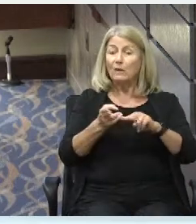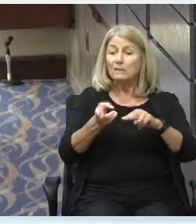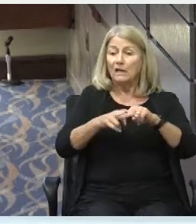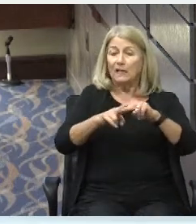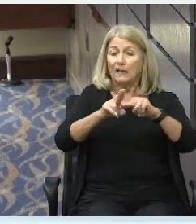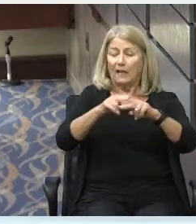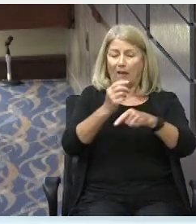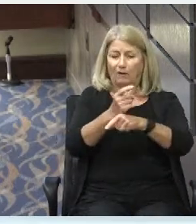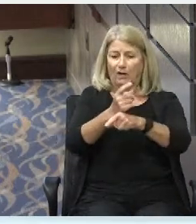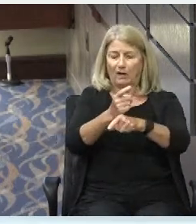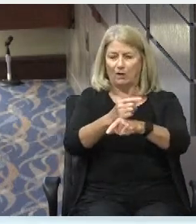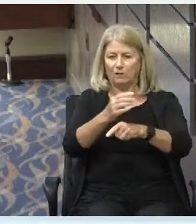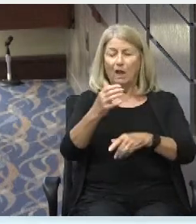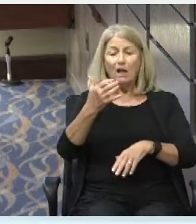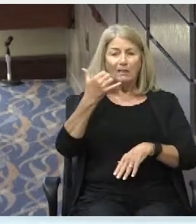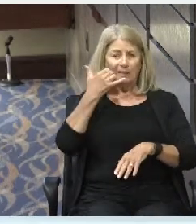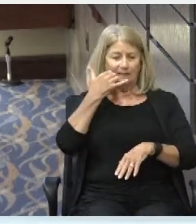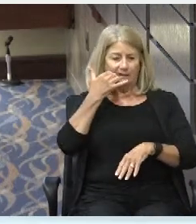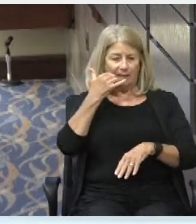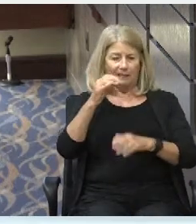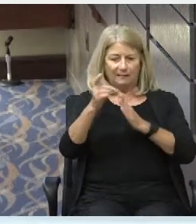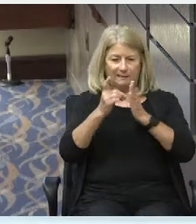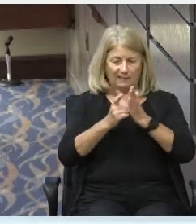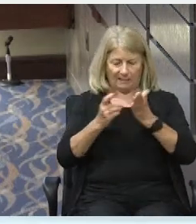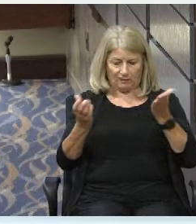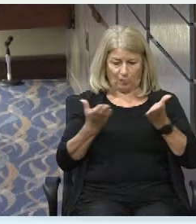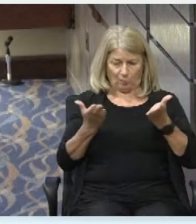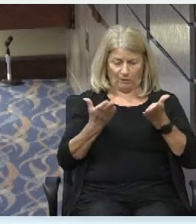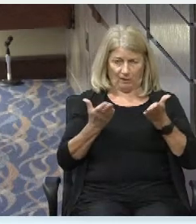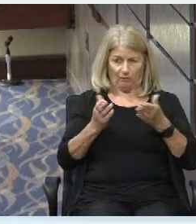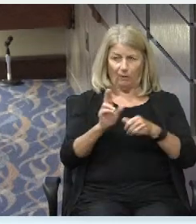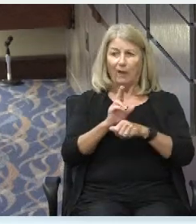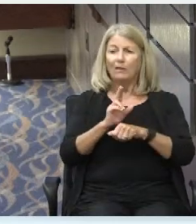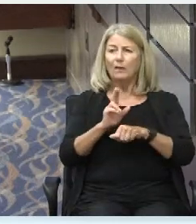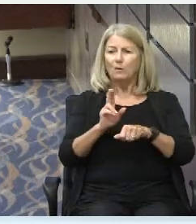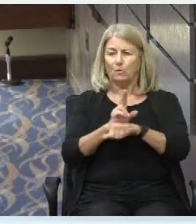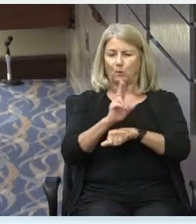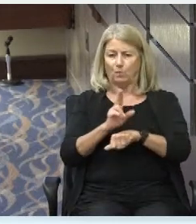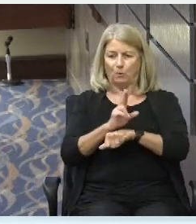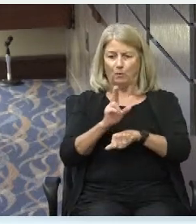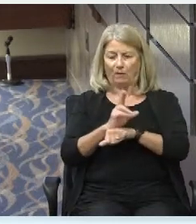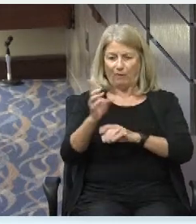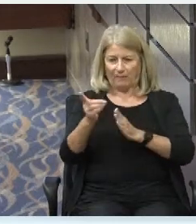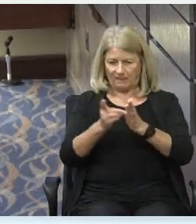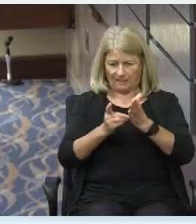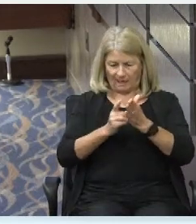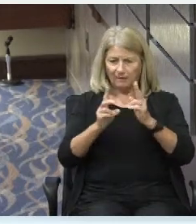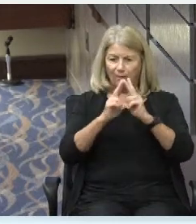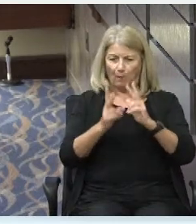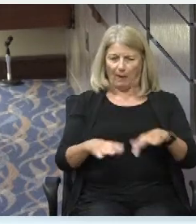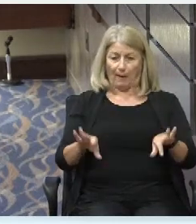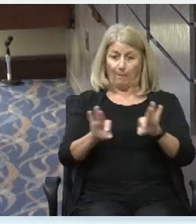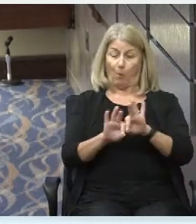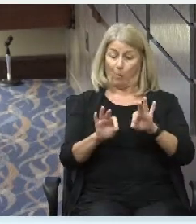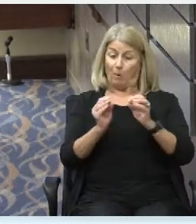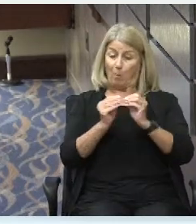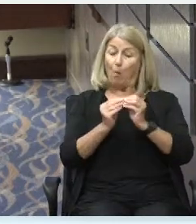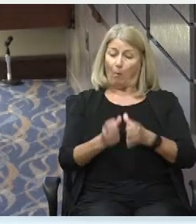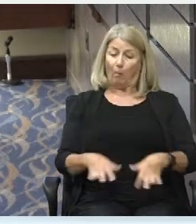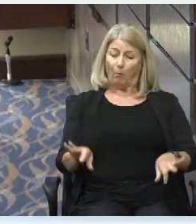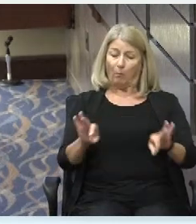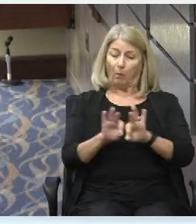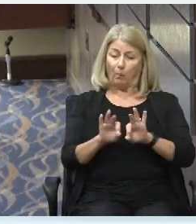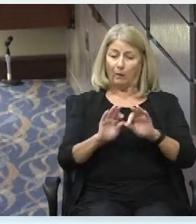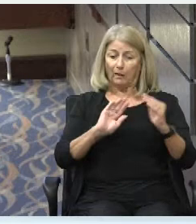the mobile design, which is viewed here, and the usability of this design were extremely important, if not more important to us than the